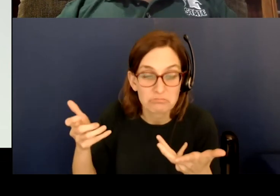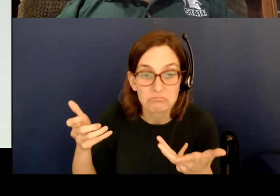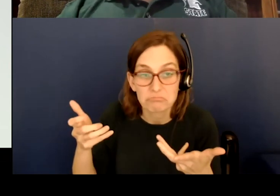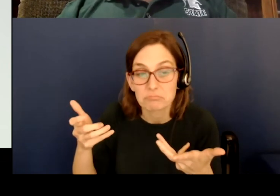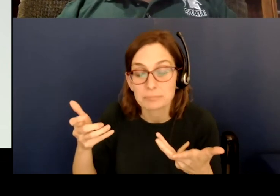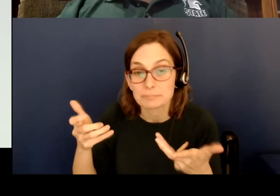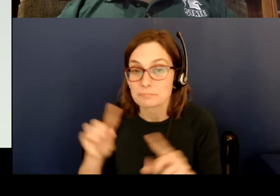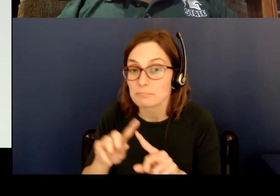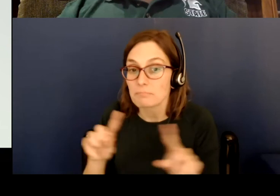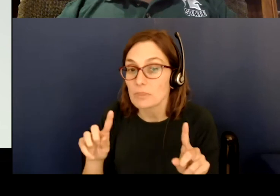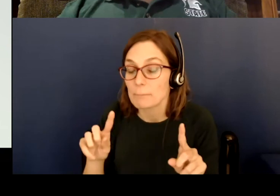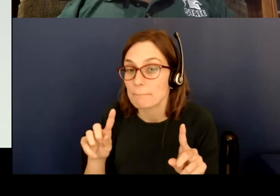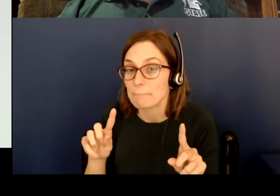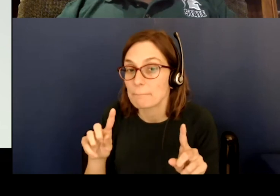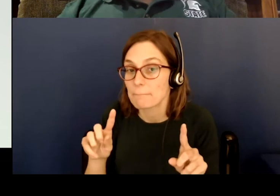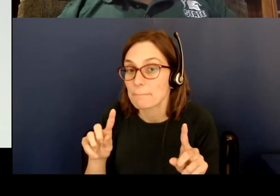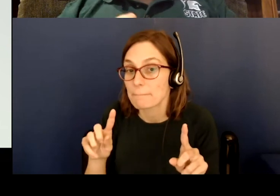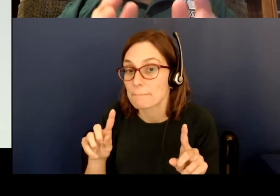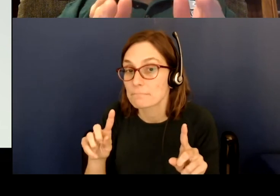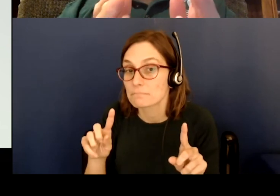but it's only,